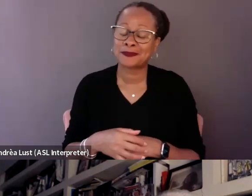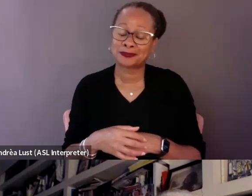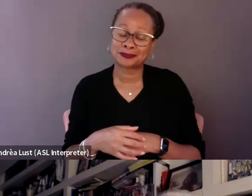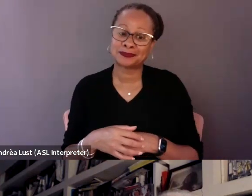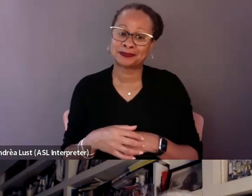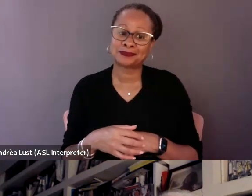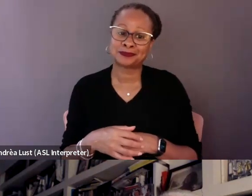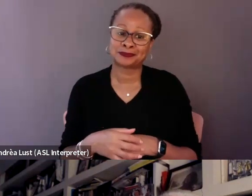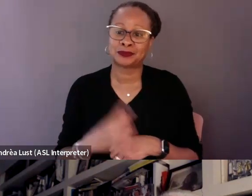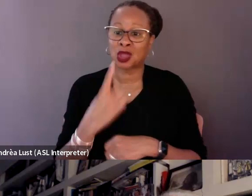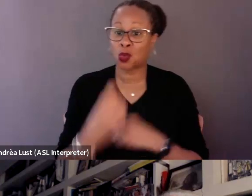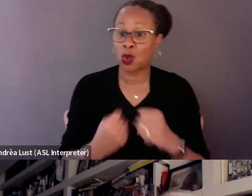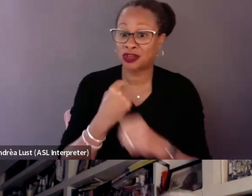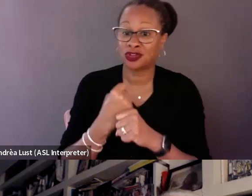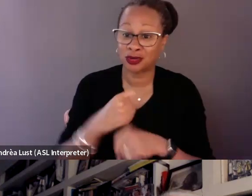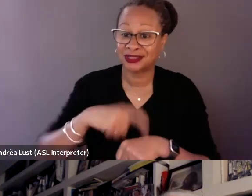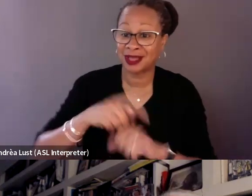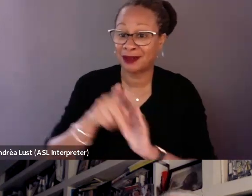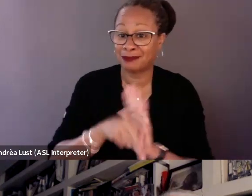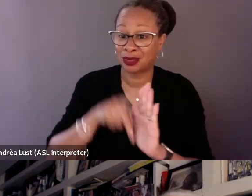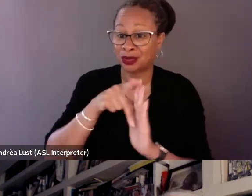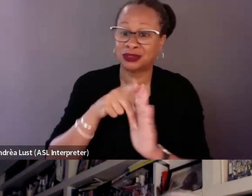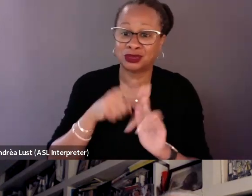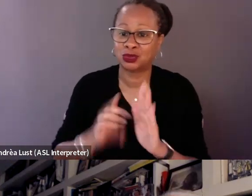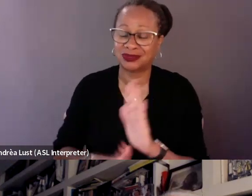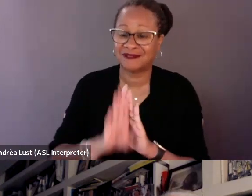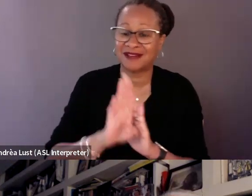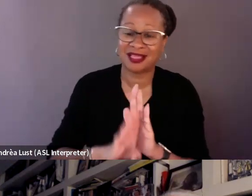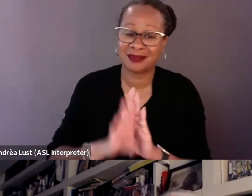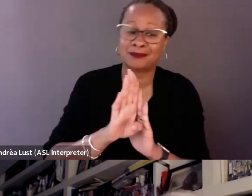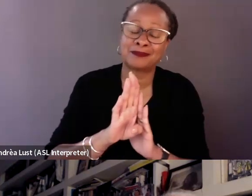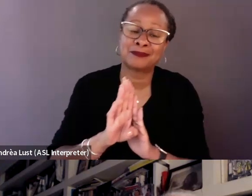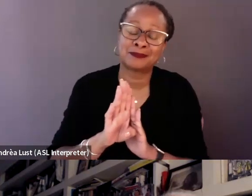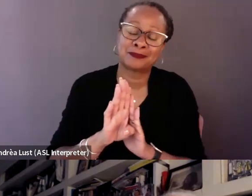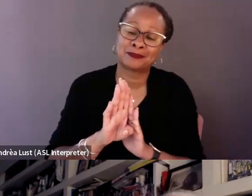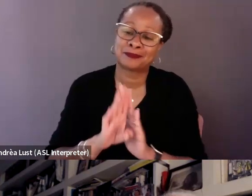is a 1 year period to developing